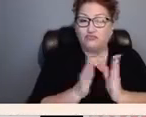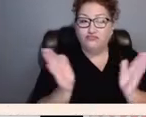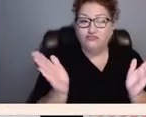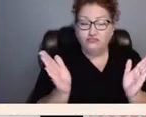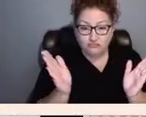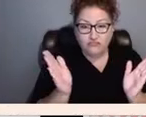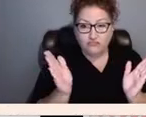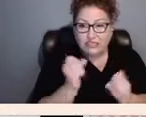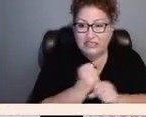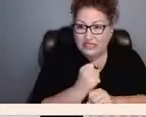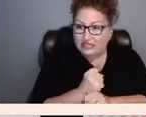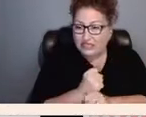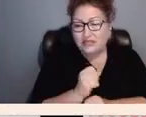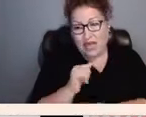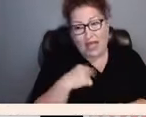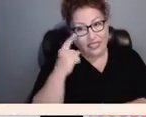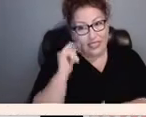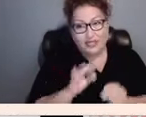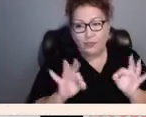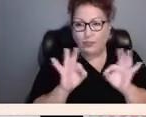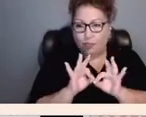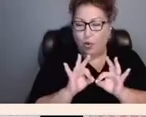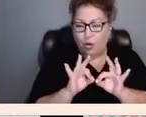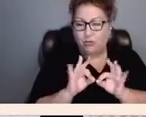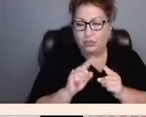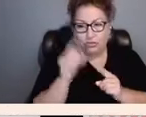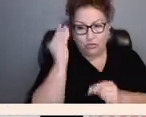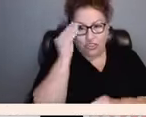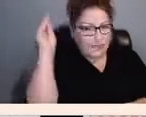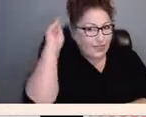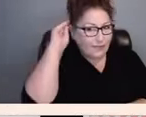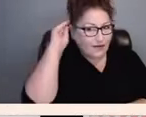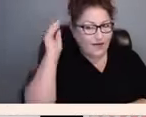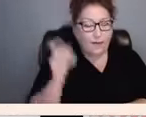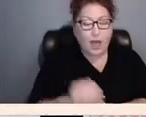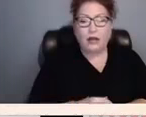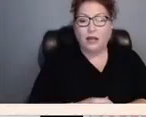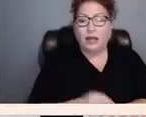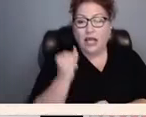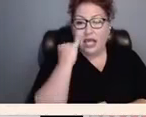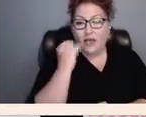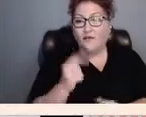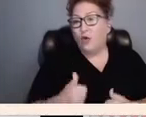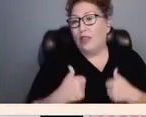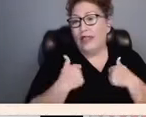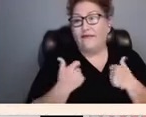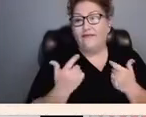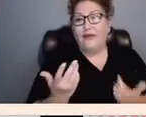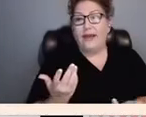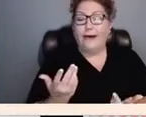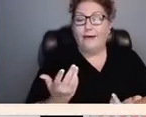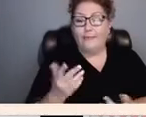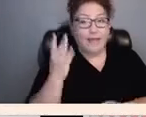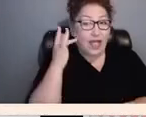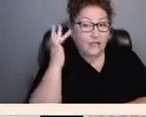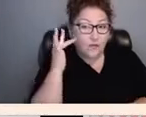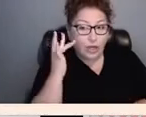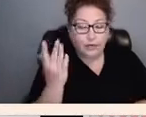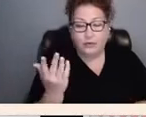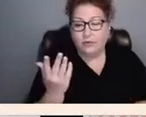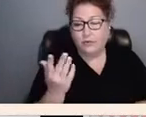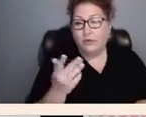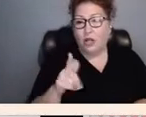statistics, which I think is important to just keep in the back of our mind, is if you lived in California, Los